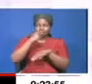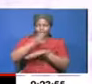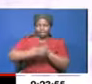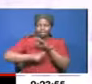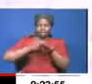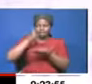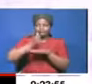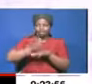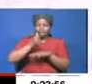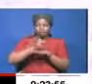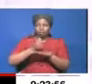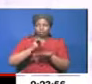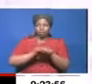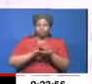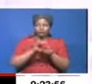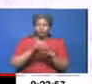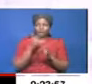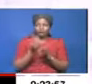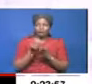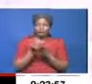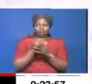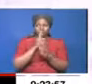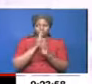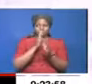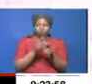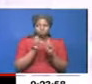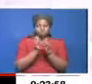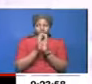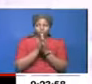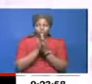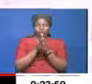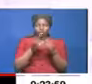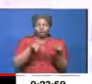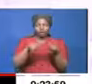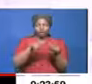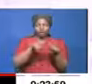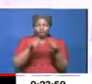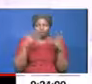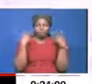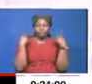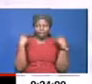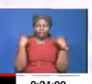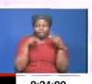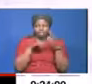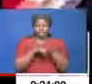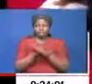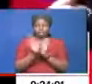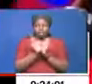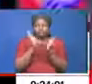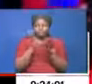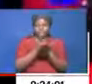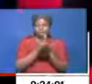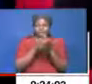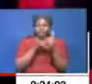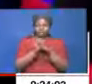sound financial reporting and governance practices in public sector in Kenya.